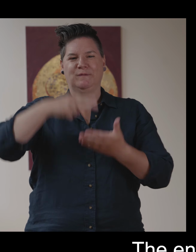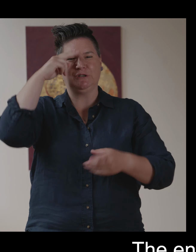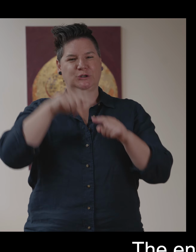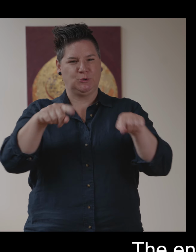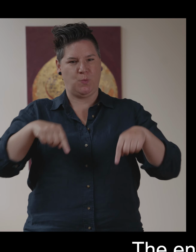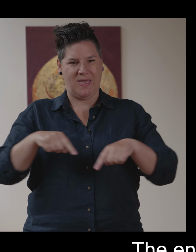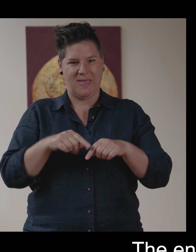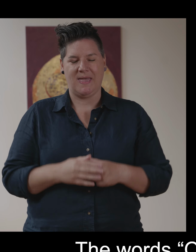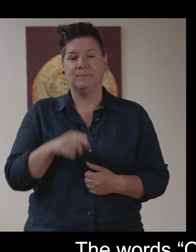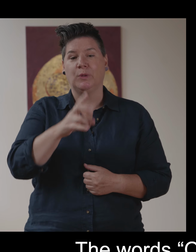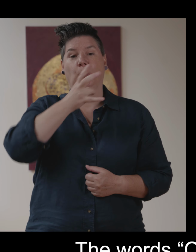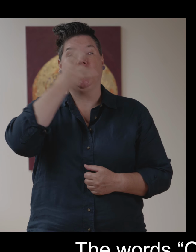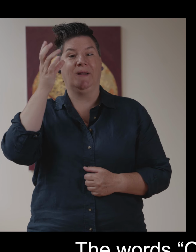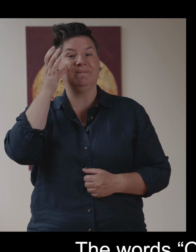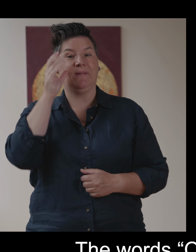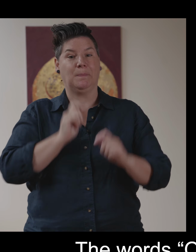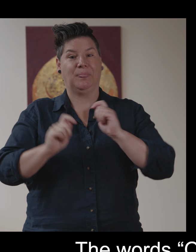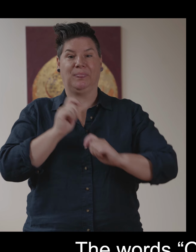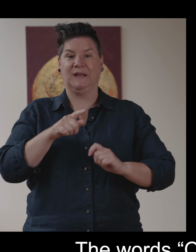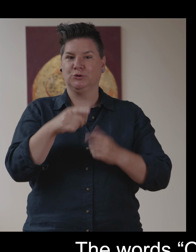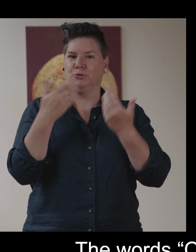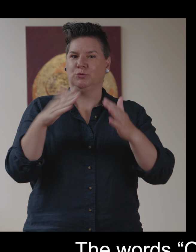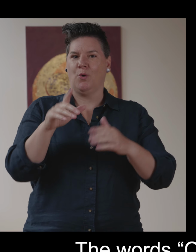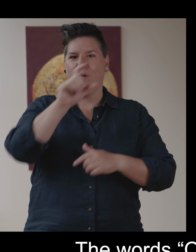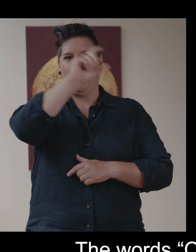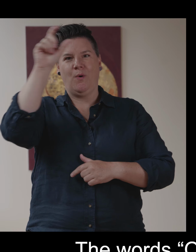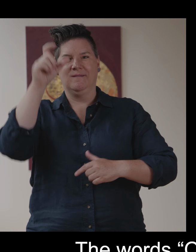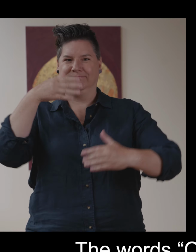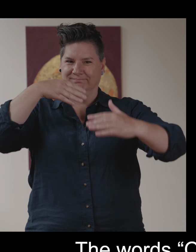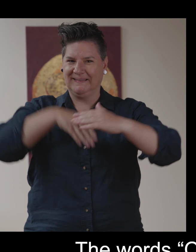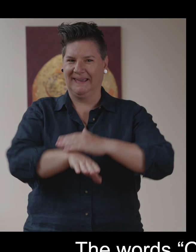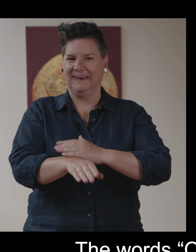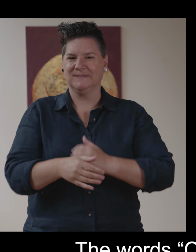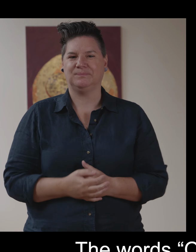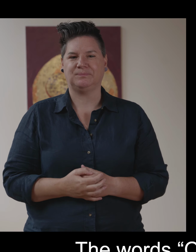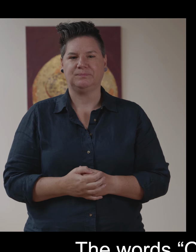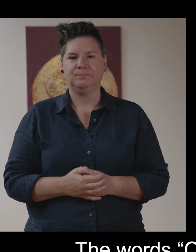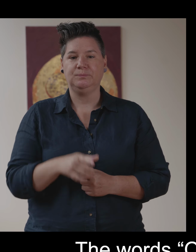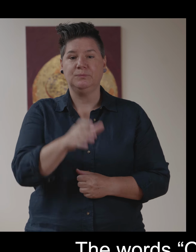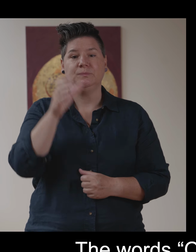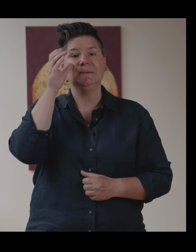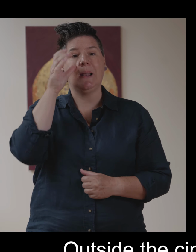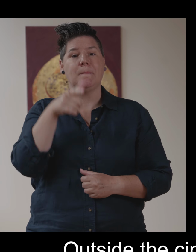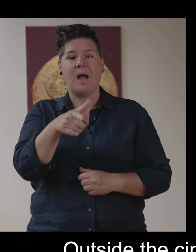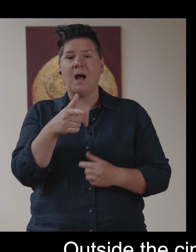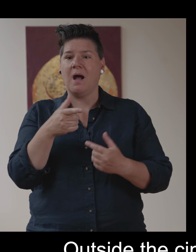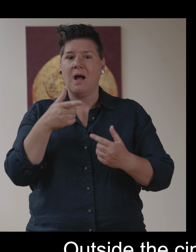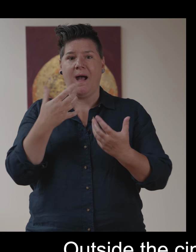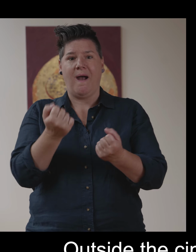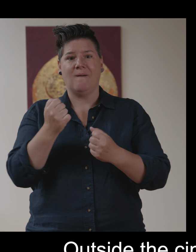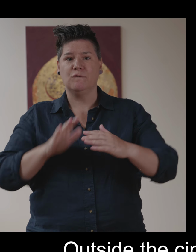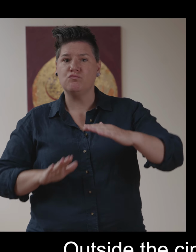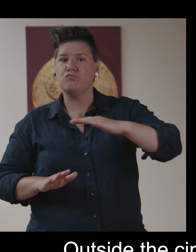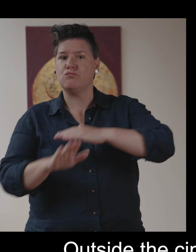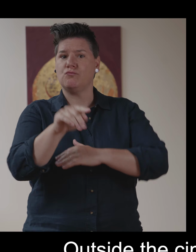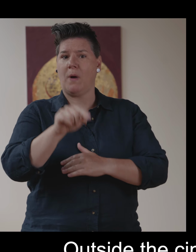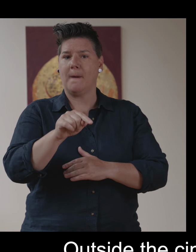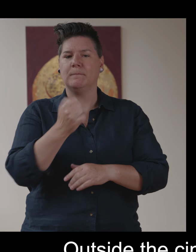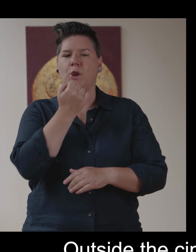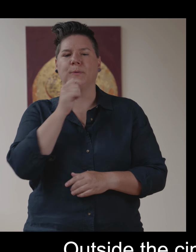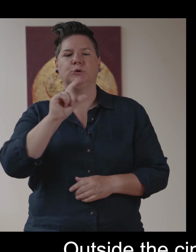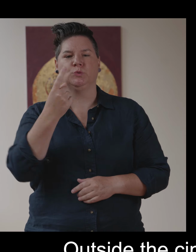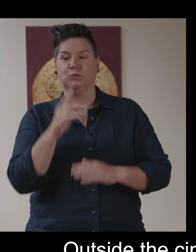University Square. The words Queen's Film Theatre are shown above the doorway which is the entrance to the cinema. Outside the cinema there are steps